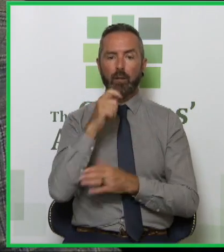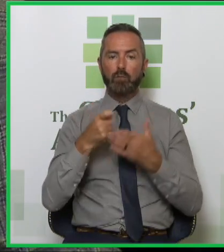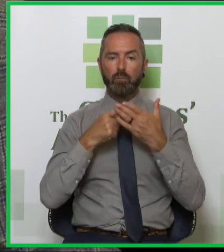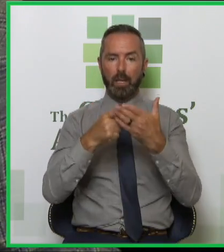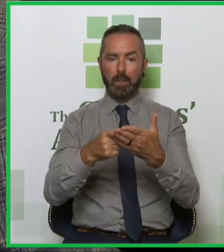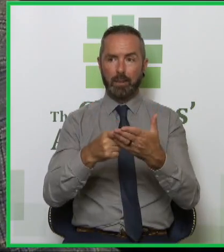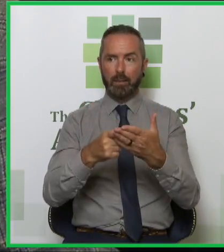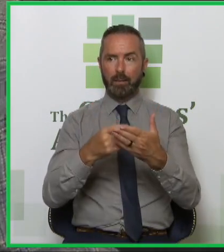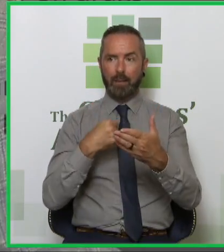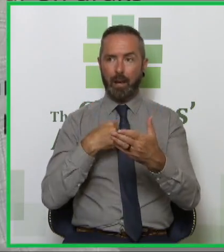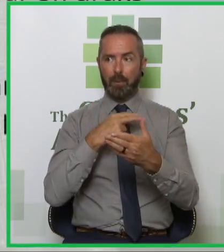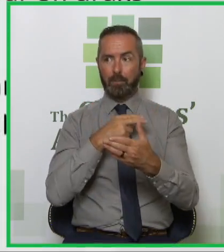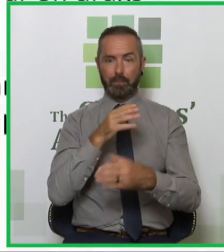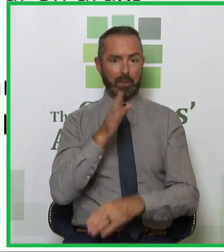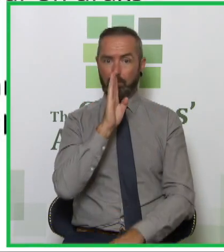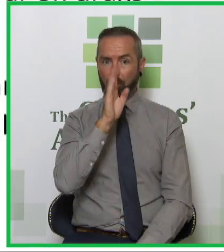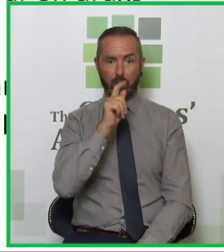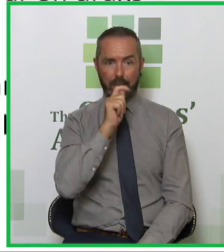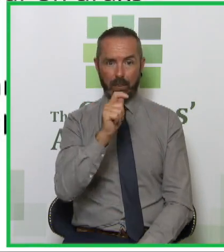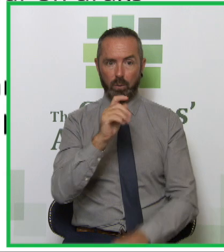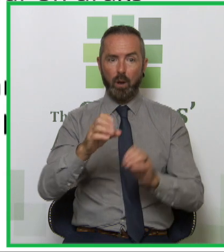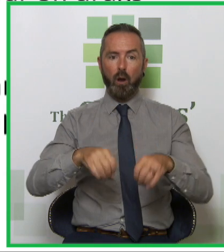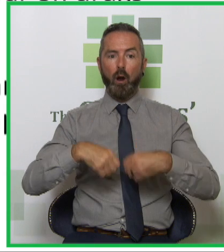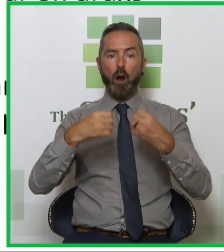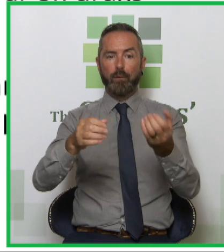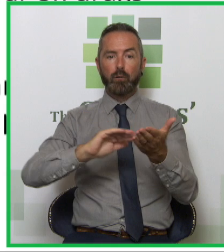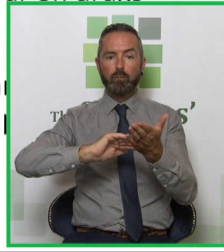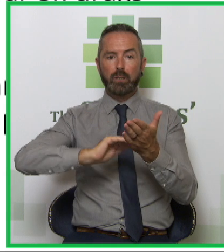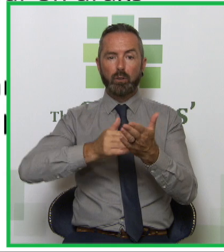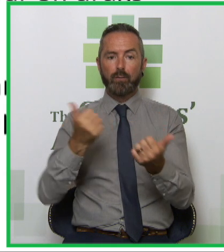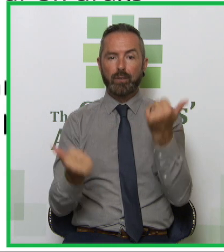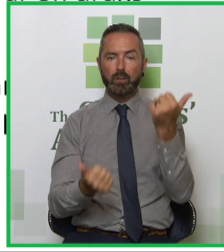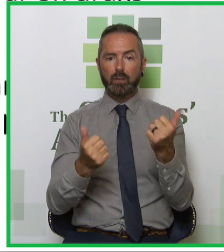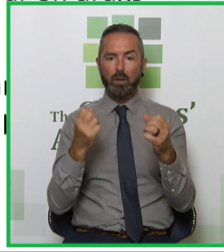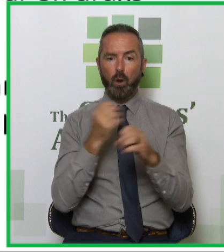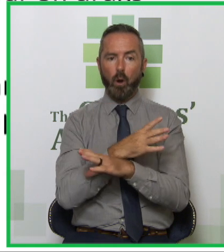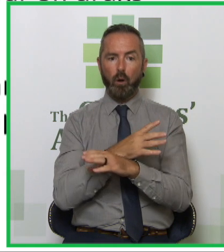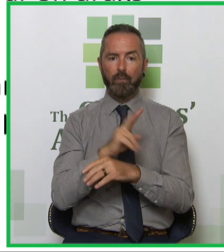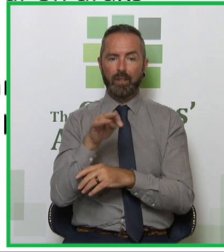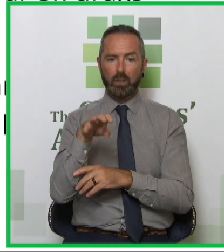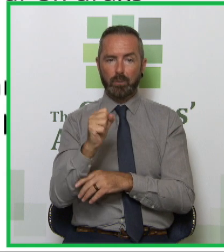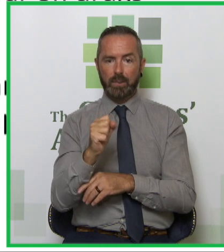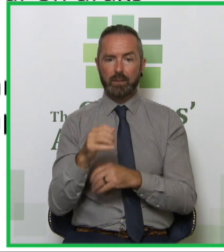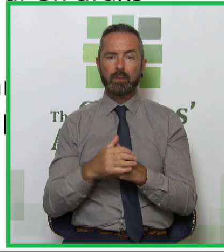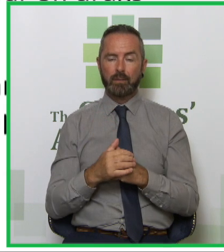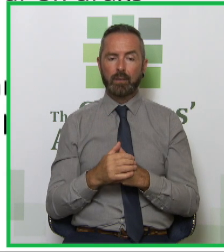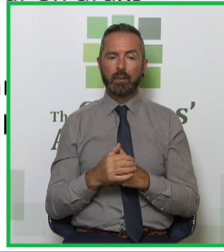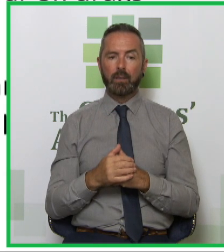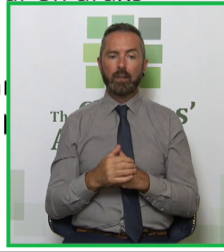I'm not going to beat around the bush, offer restorative justice for all offenses with victims, whether caused by problem drug use or not,